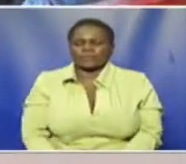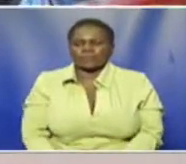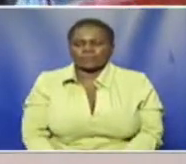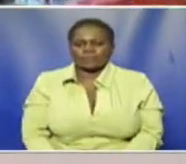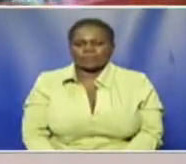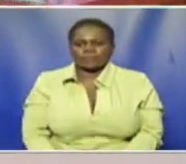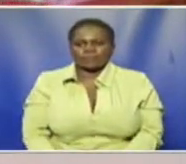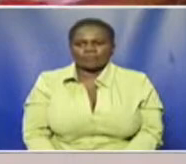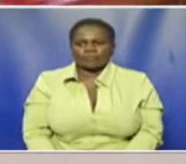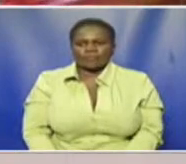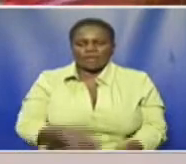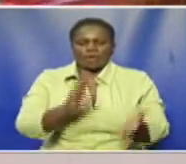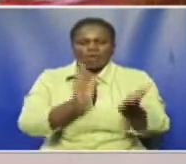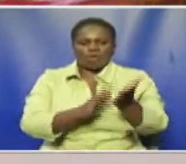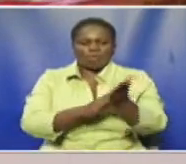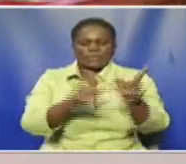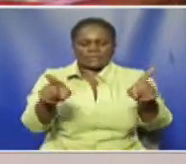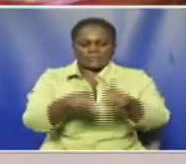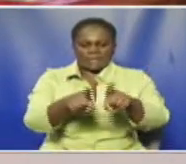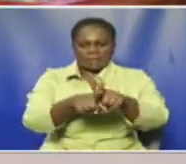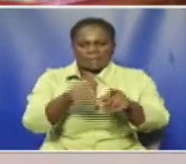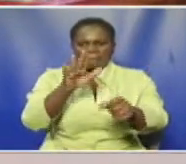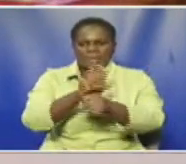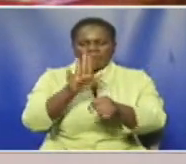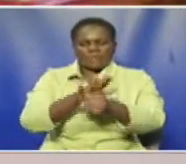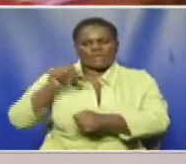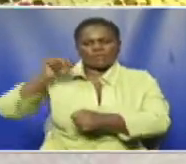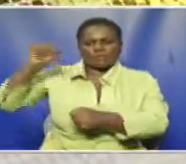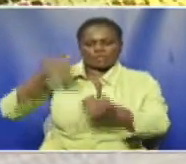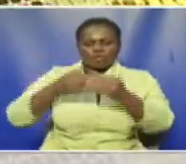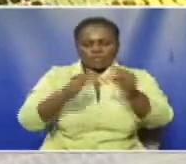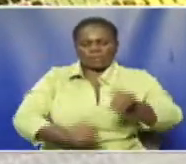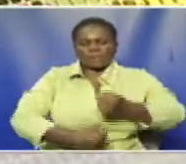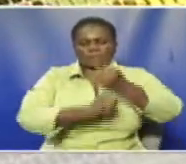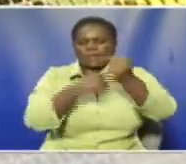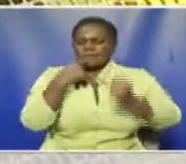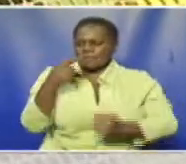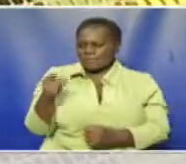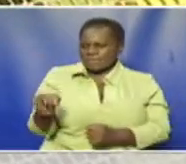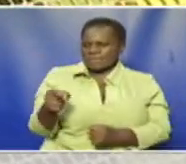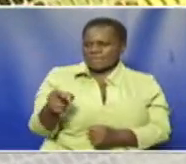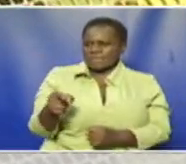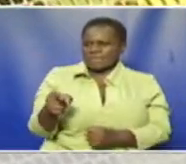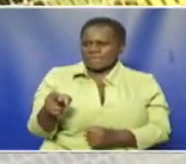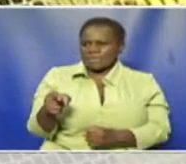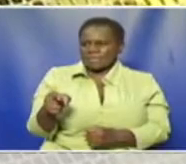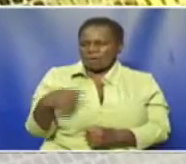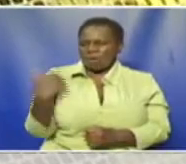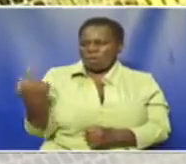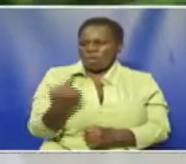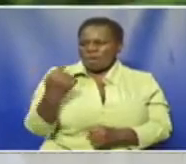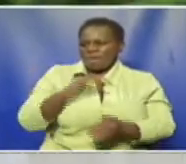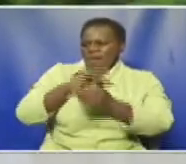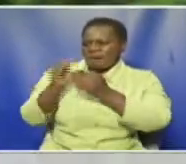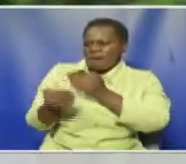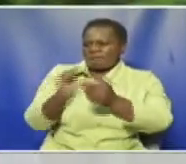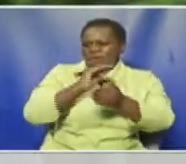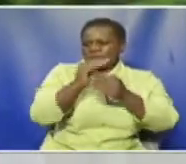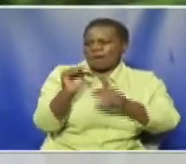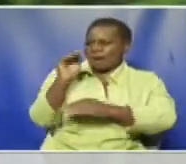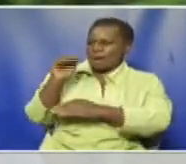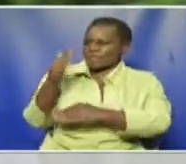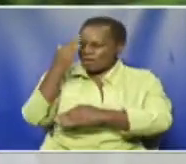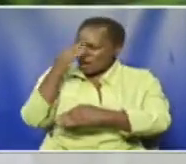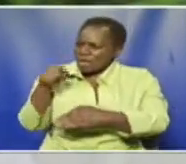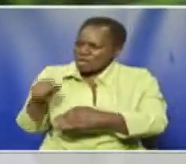process. Their sentiments have been echoed by a number of political leaders who term the exercise a mere cover-up. We asked them, why